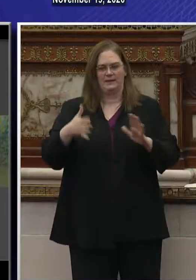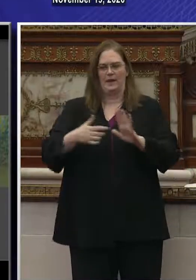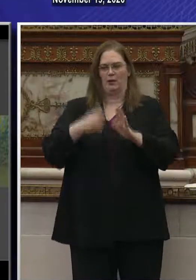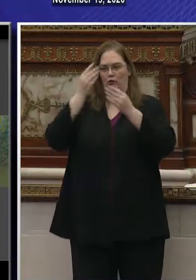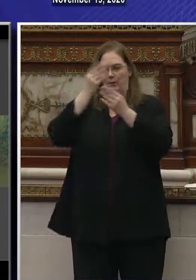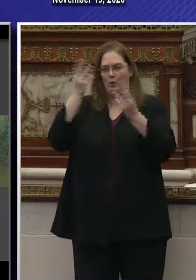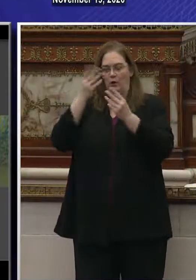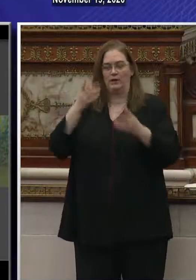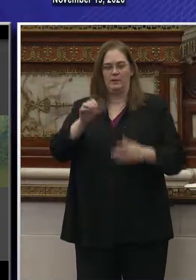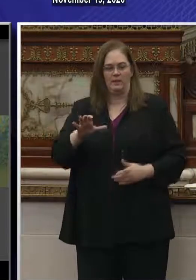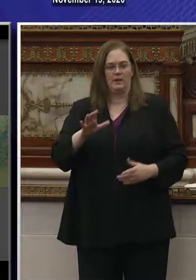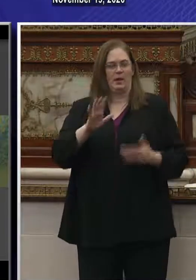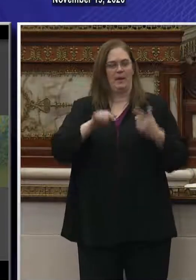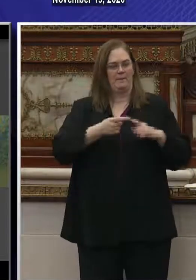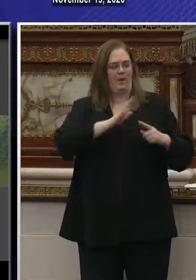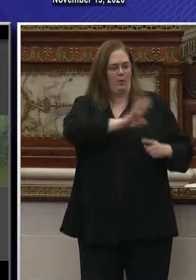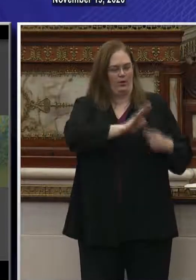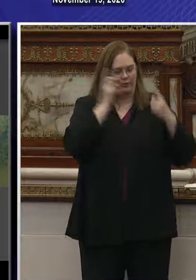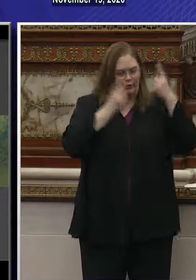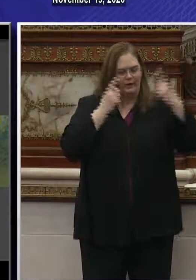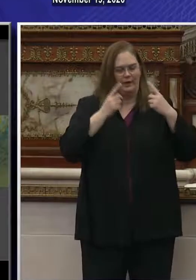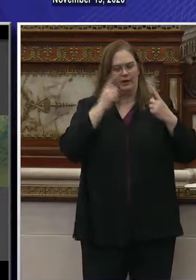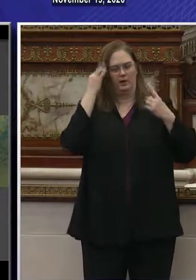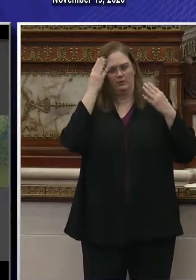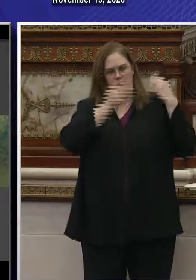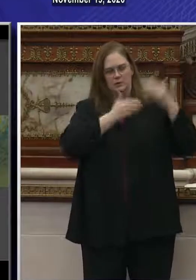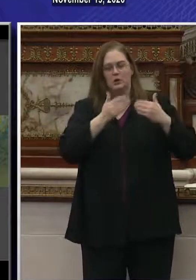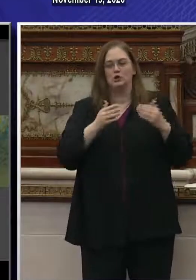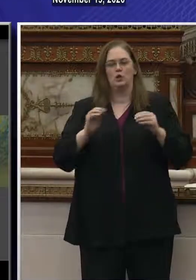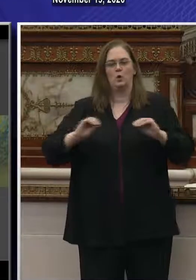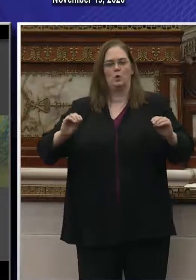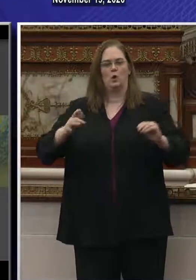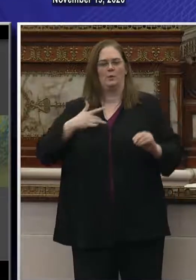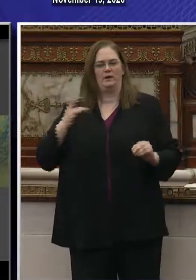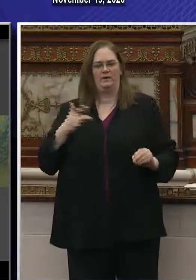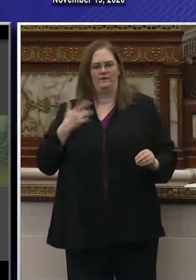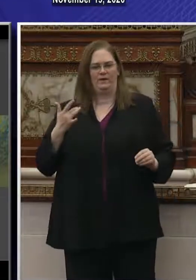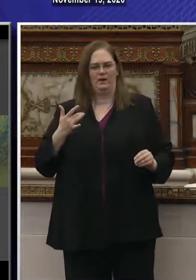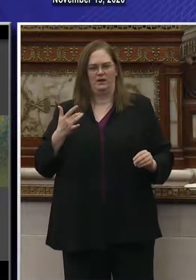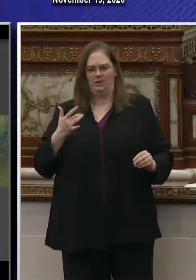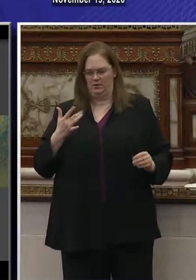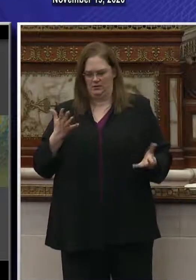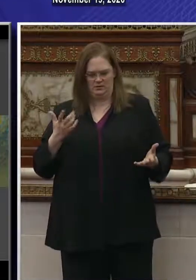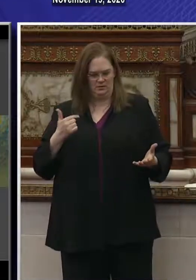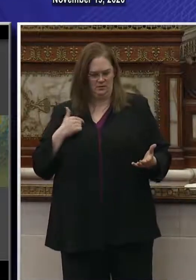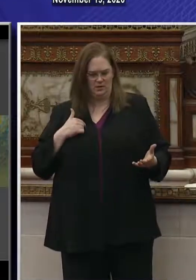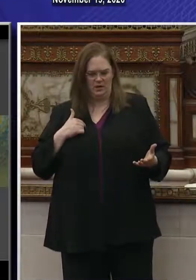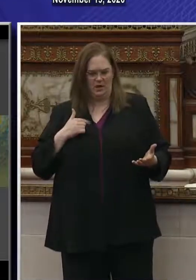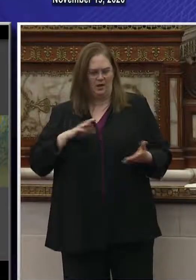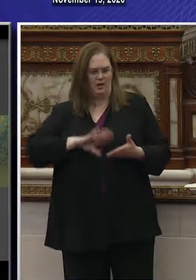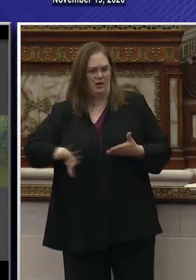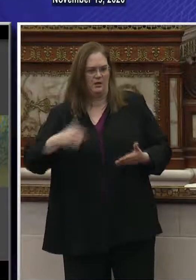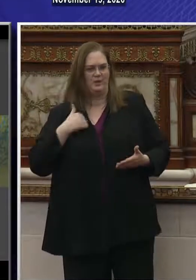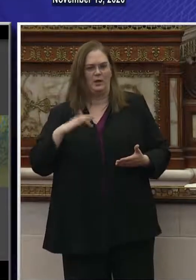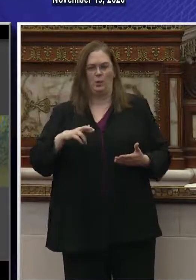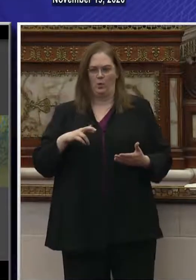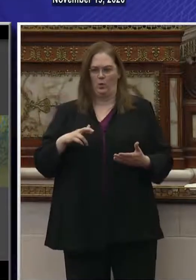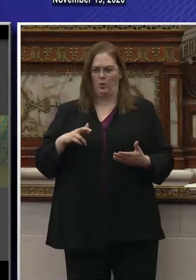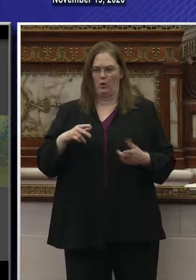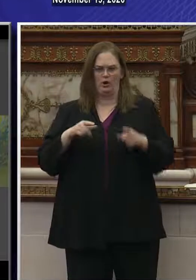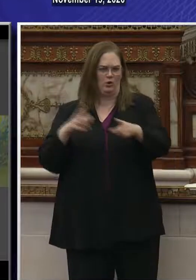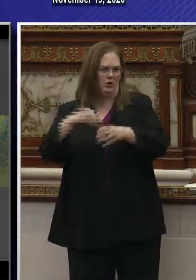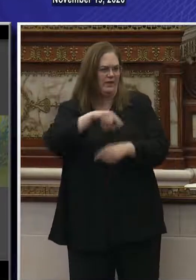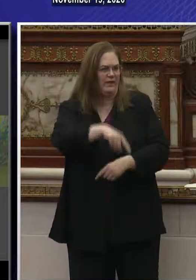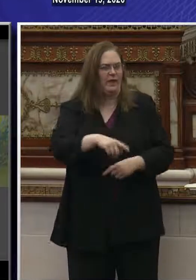to the public on its thinkings and proceedings so that no one feels incorrectly like they're being advantaged or disadvantaged, and that there is